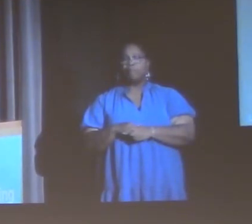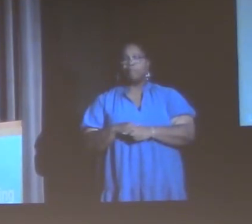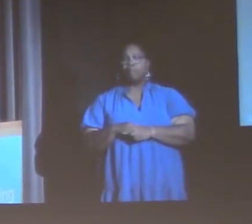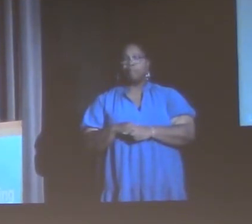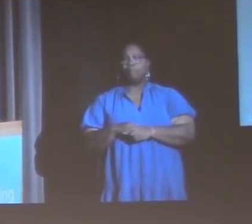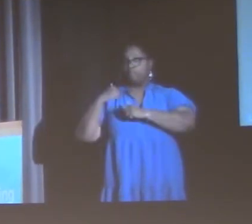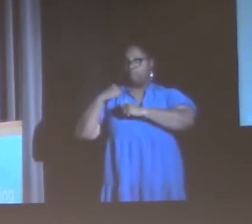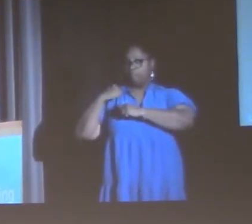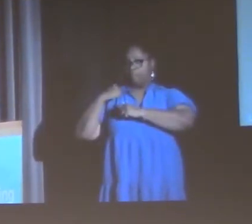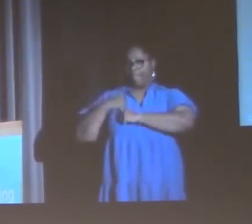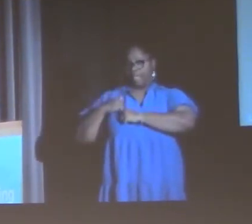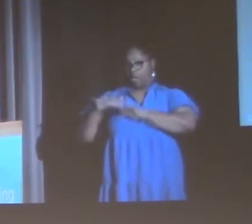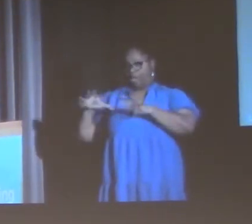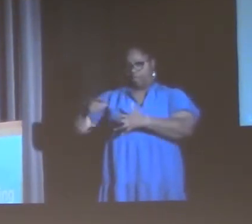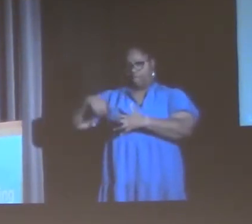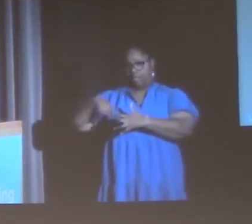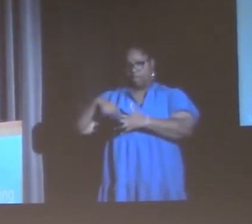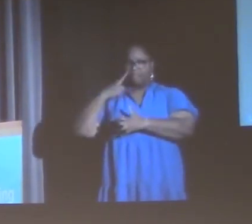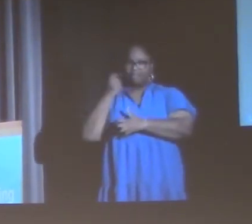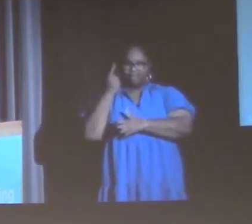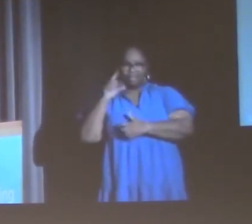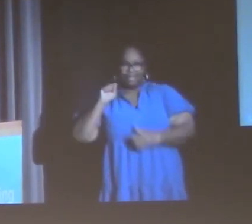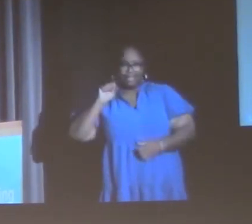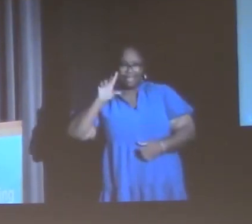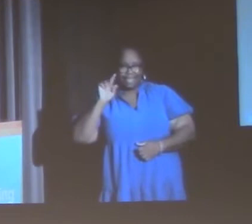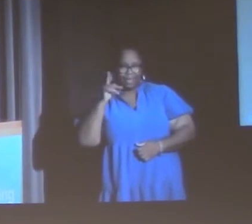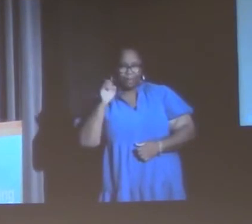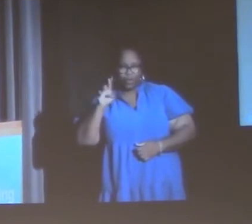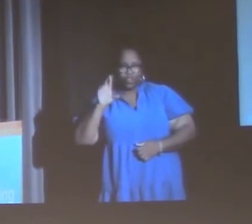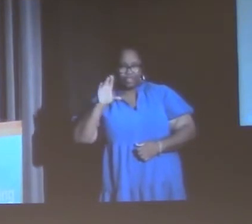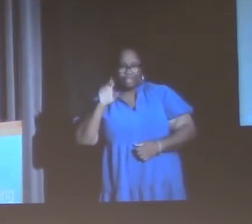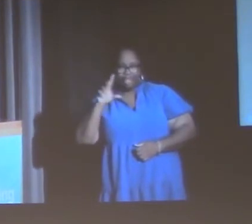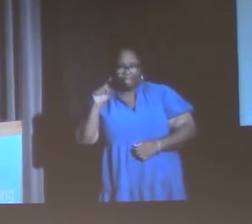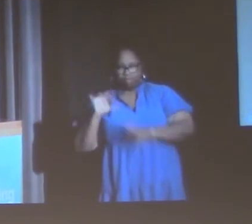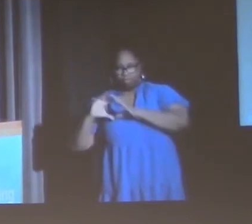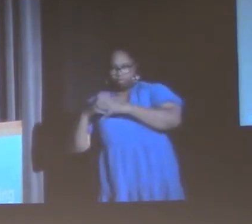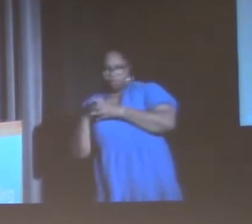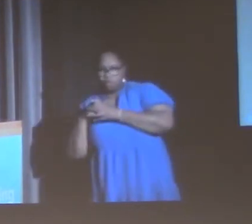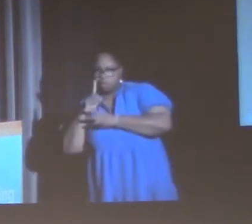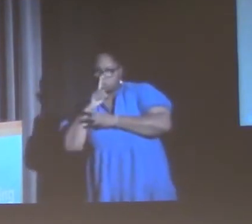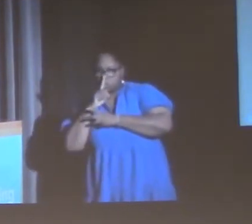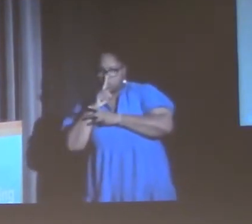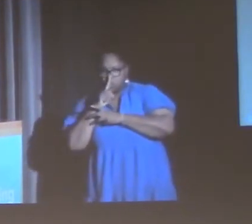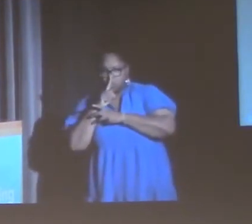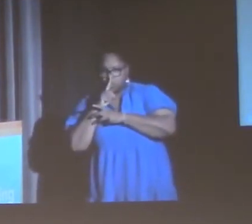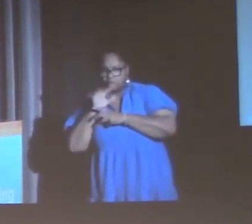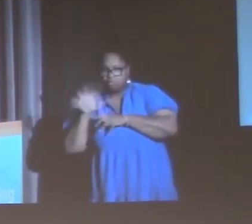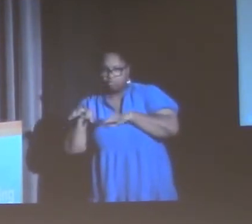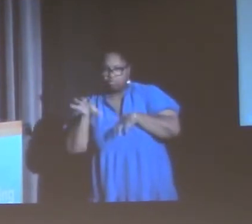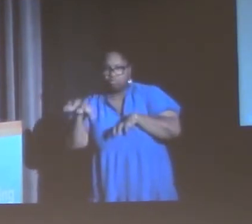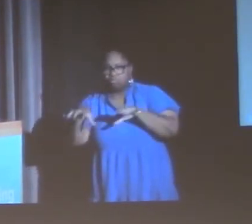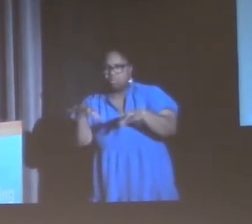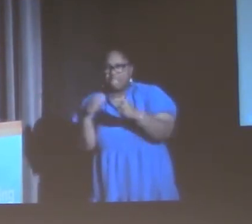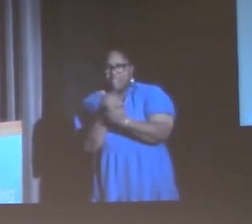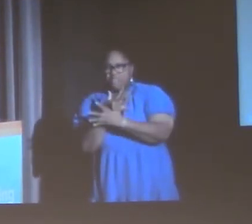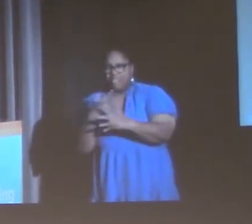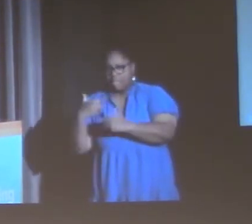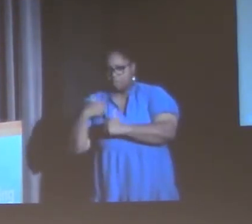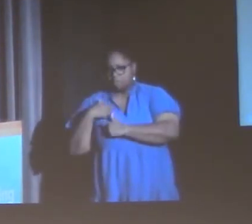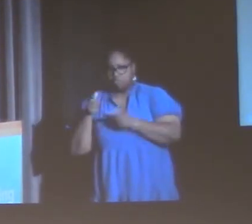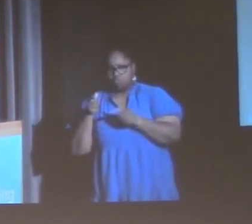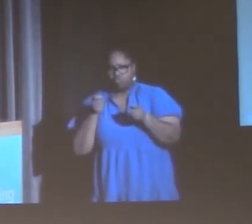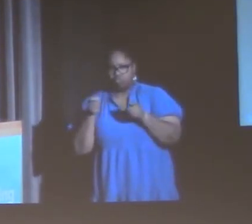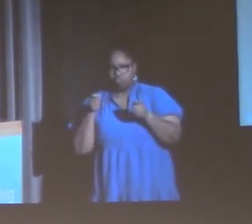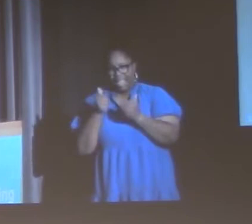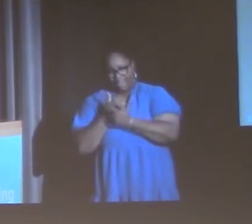population, because sleeper cells are everywhere, so everything is militarized, controlled, everything is burning